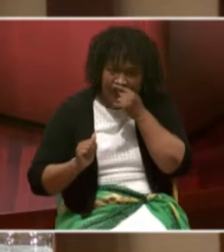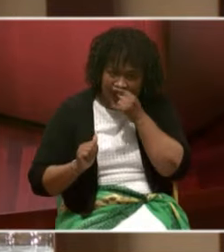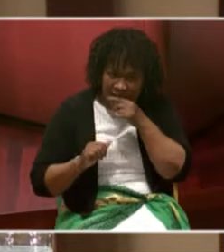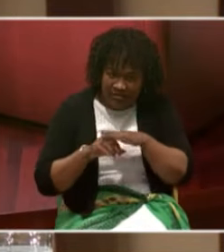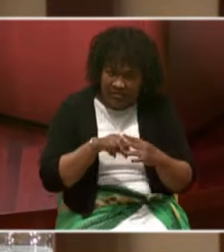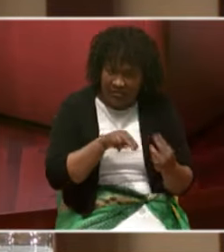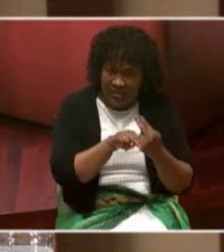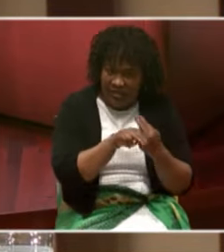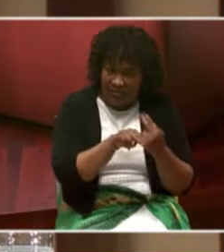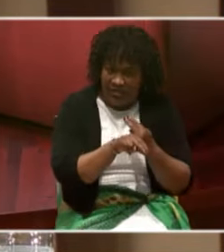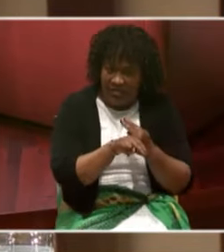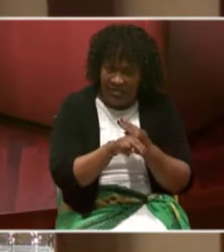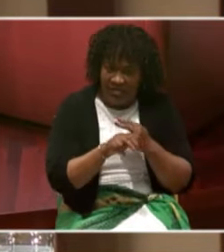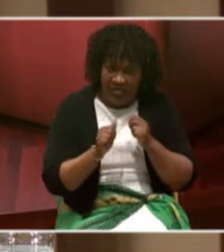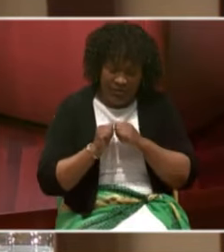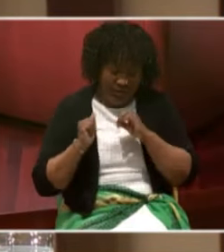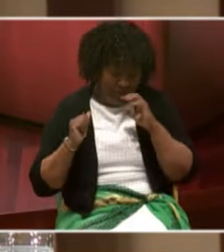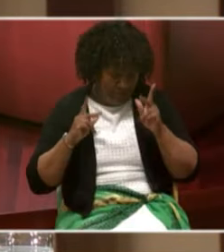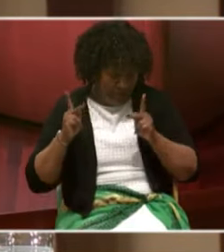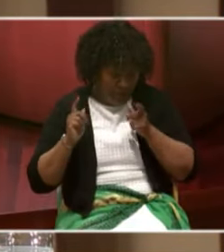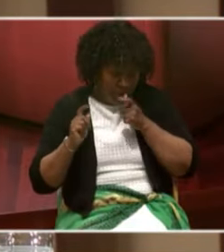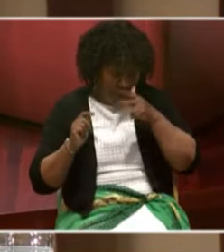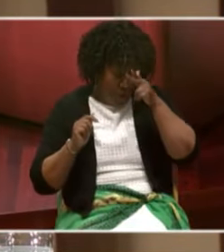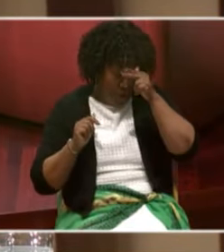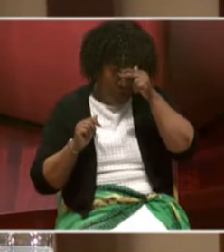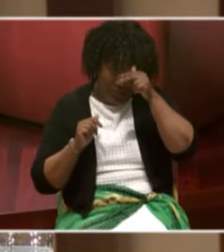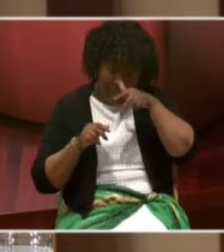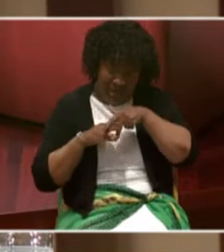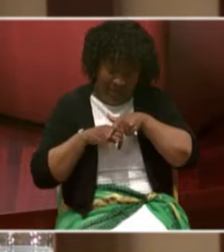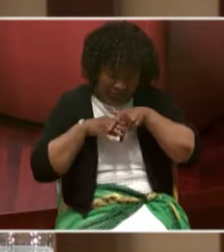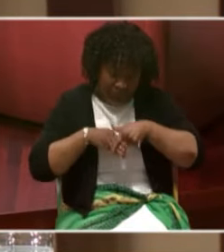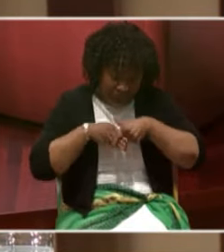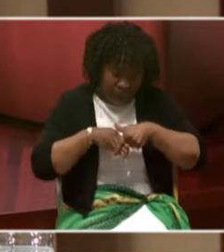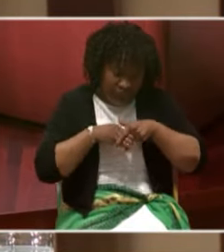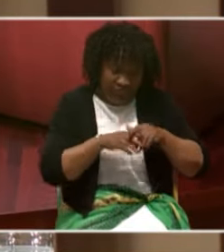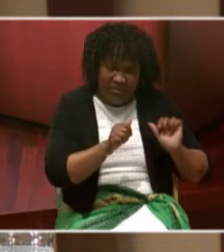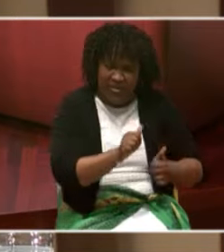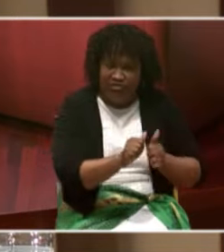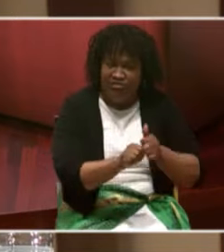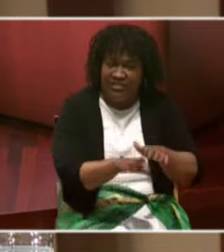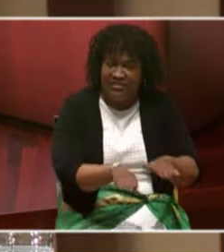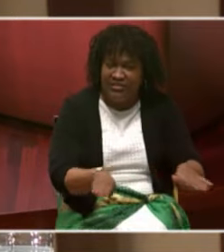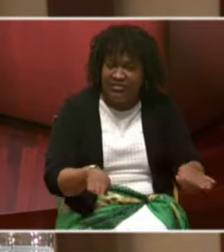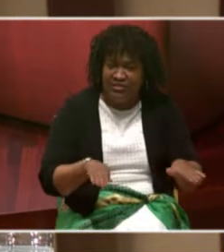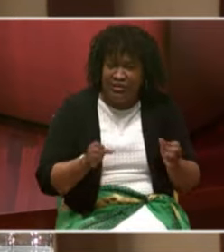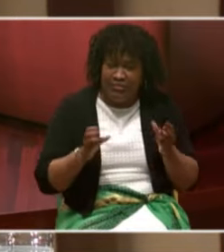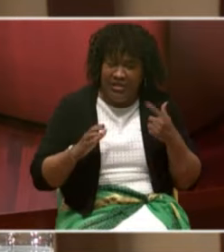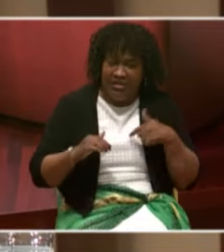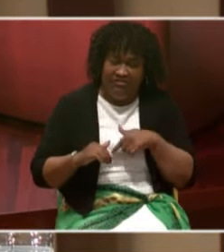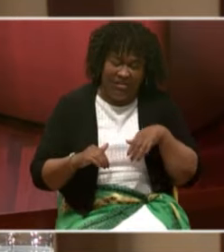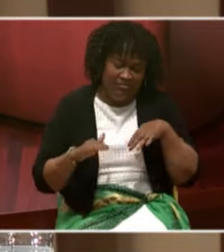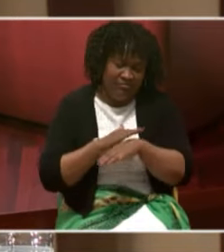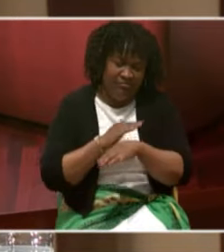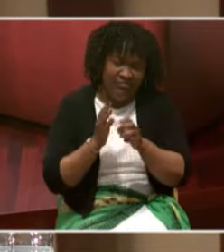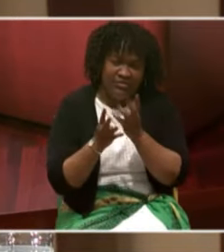year, the fifth graders from all over America, not come the same day, not the same time, but they come.